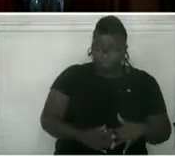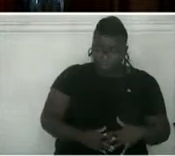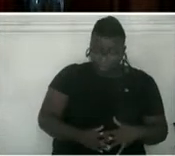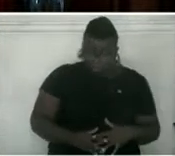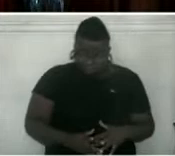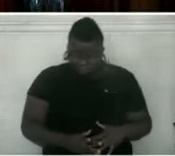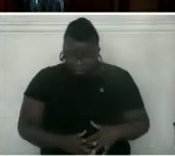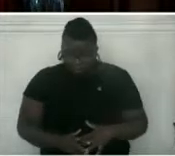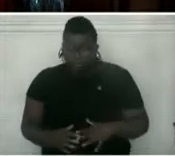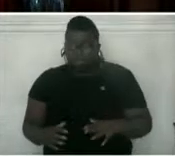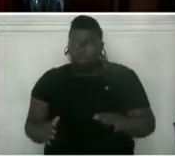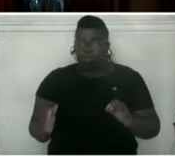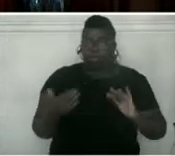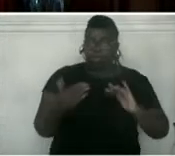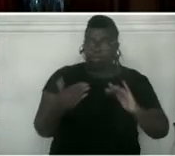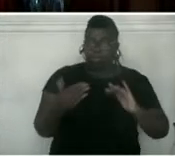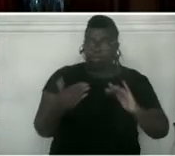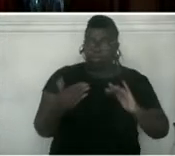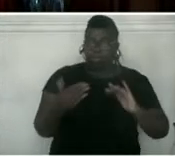public